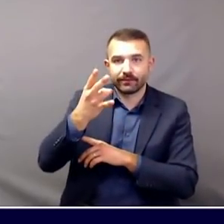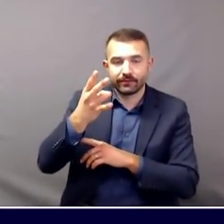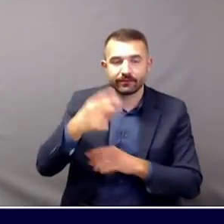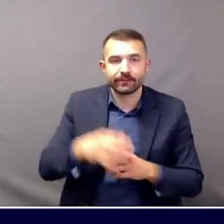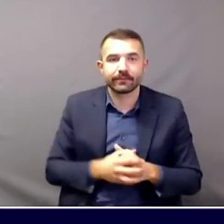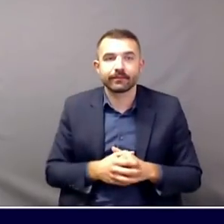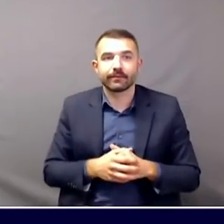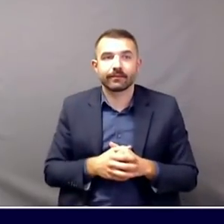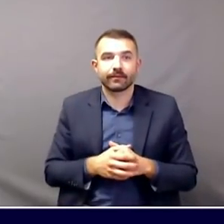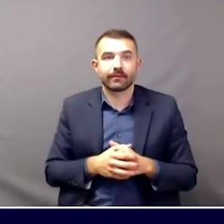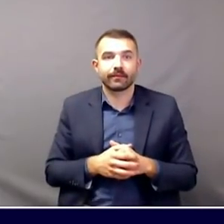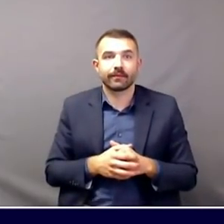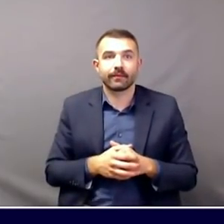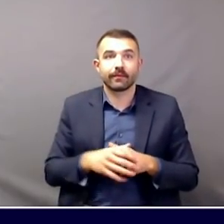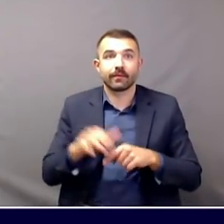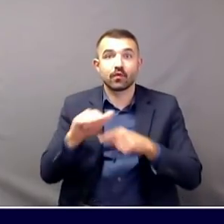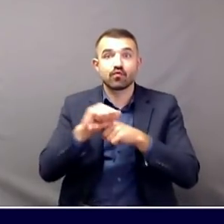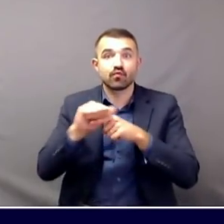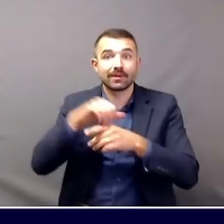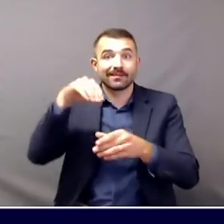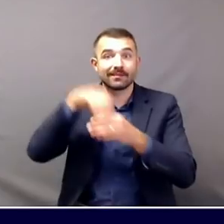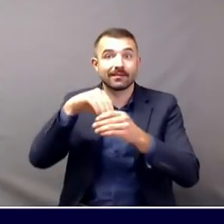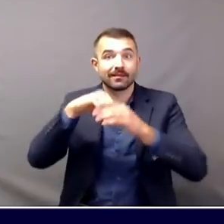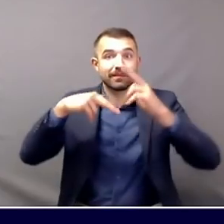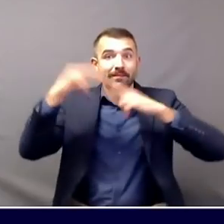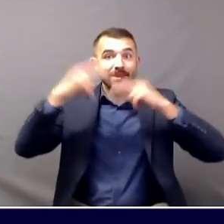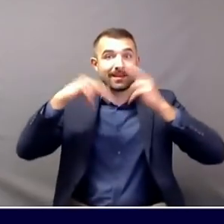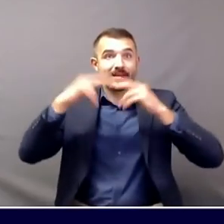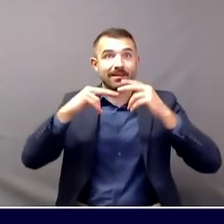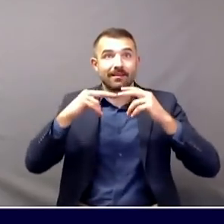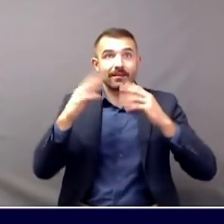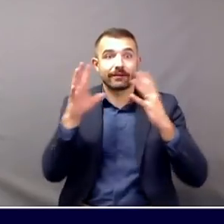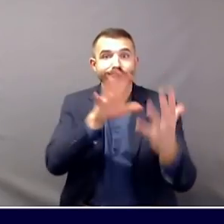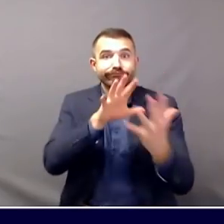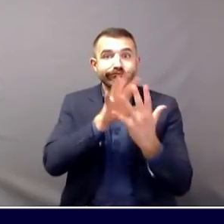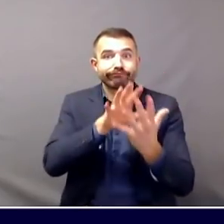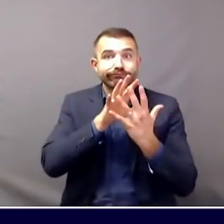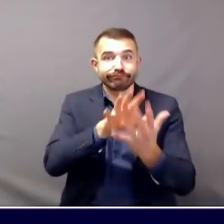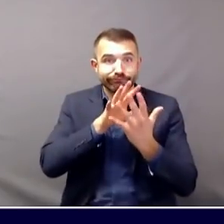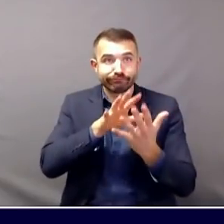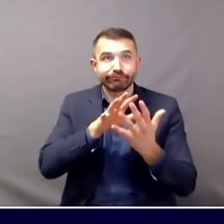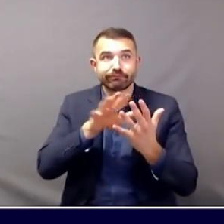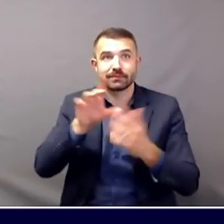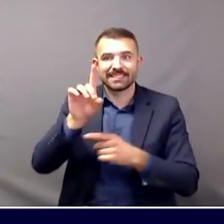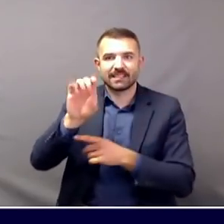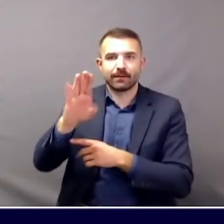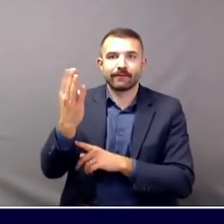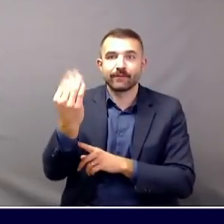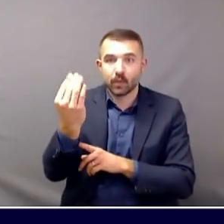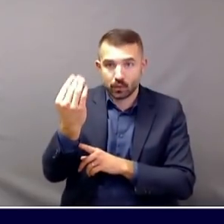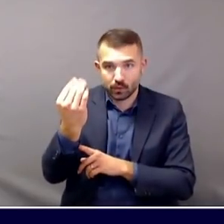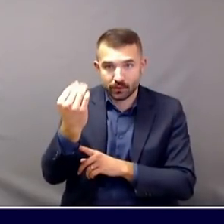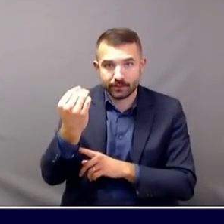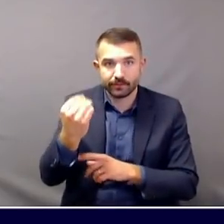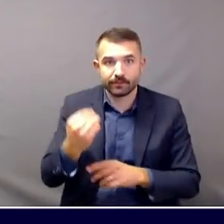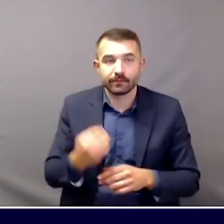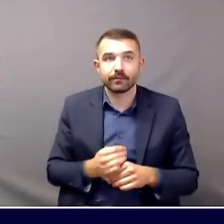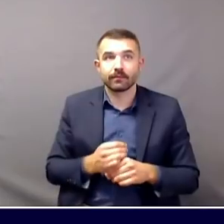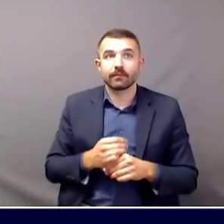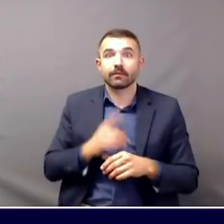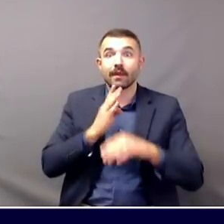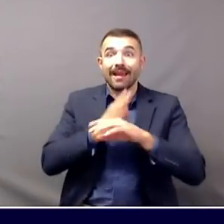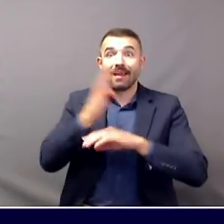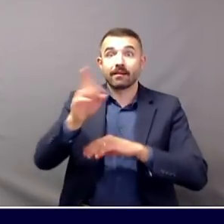of intra-team activities can begin on December 14th, and competition will begin after January